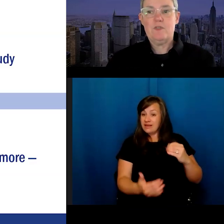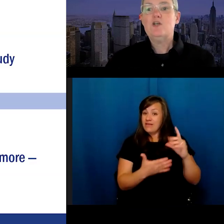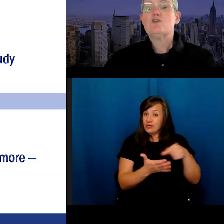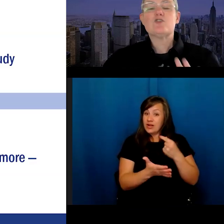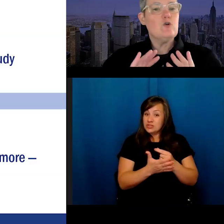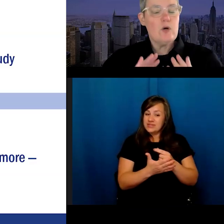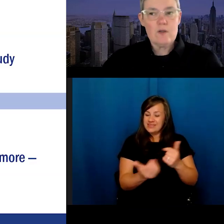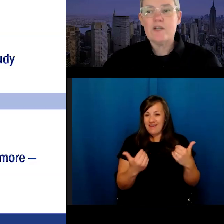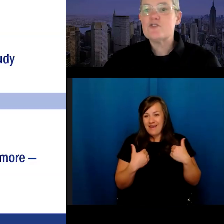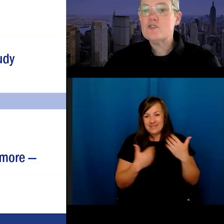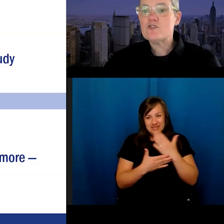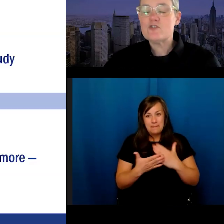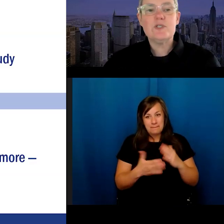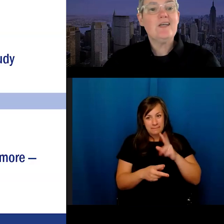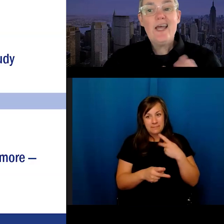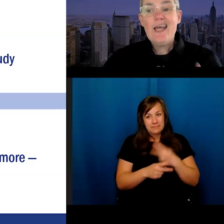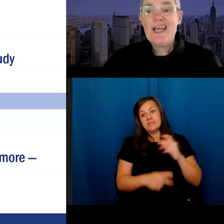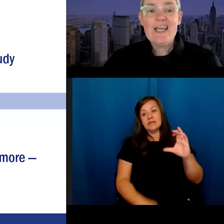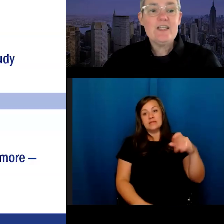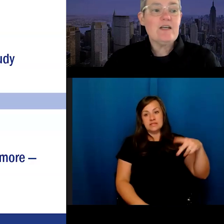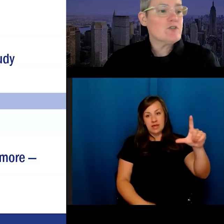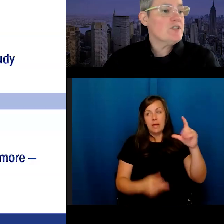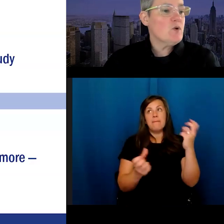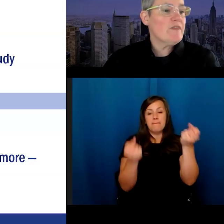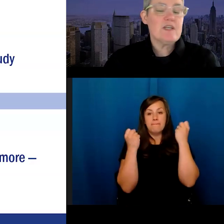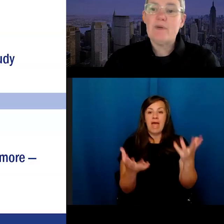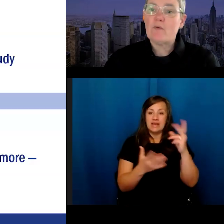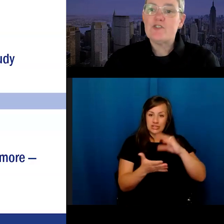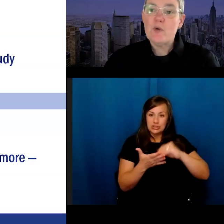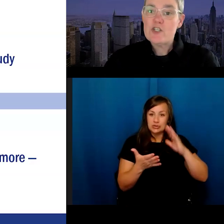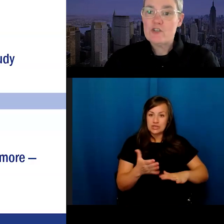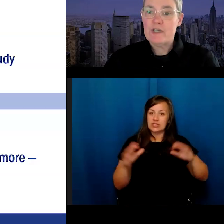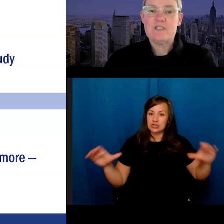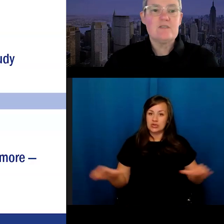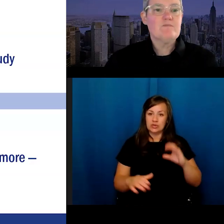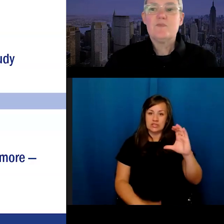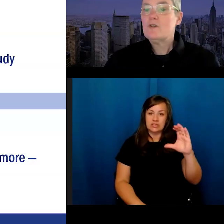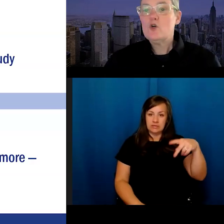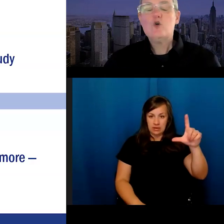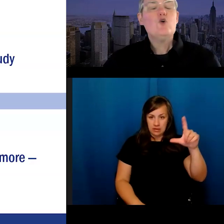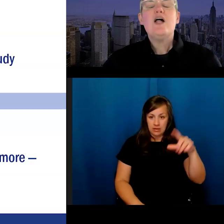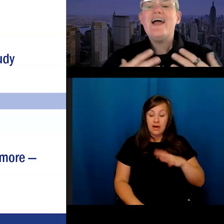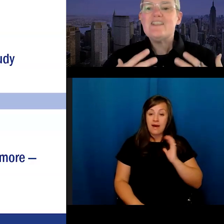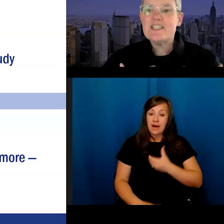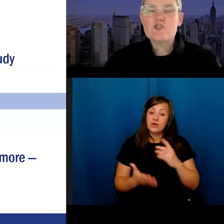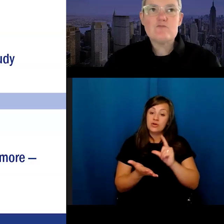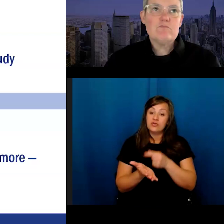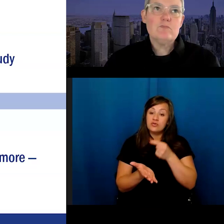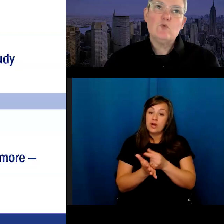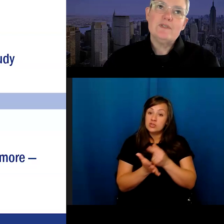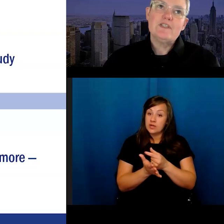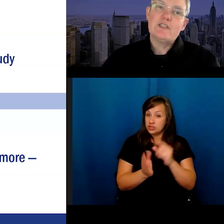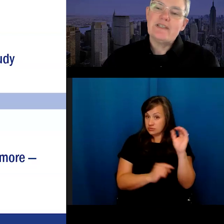CPL. So a lot of students do it. And I'll tell you one thing about graduation rates.